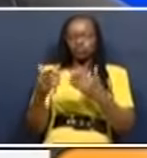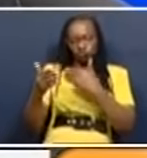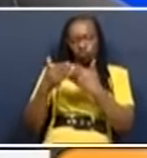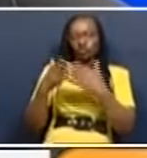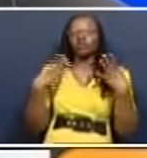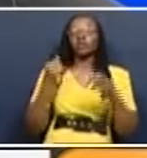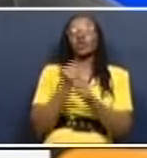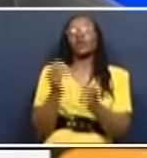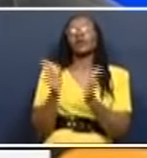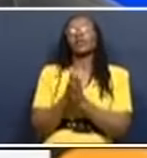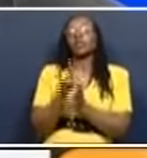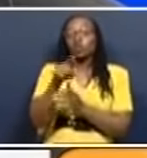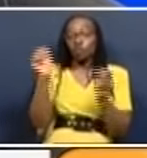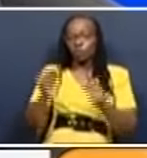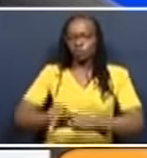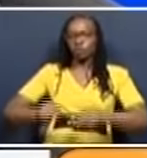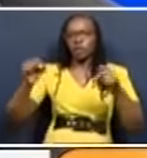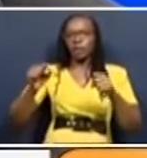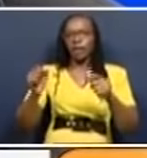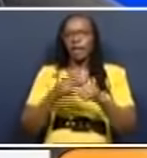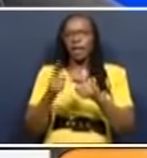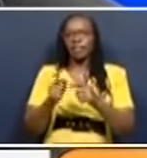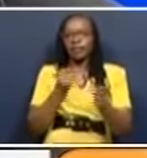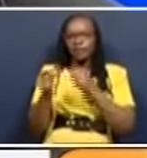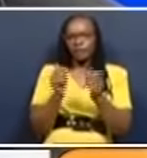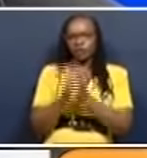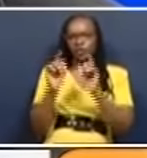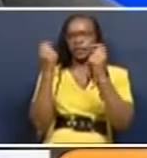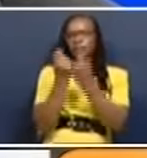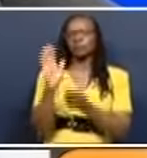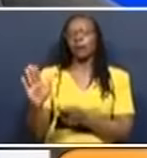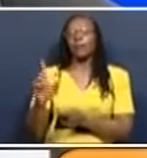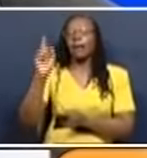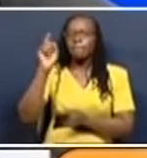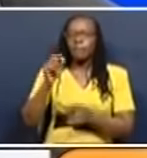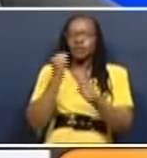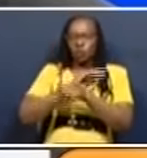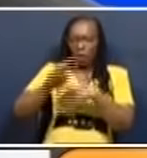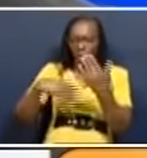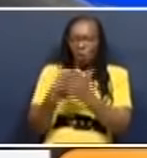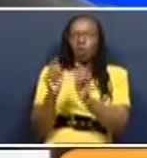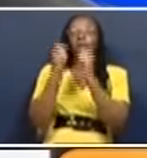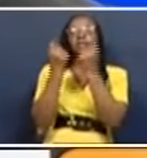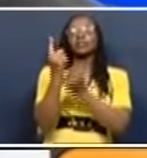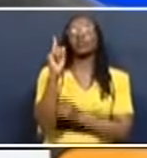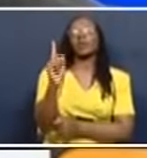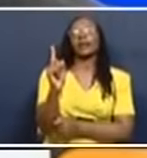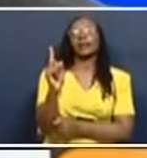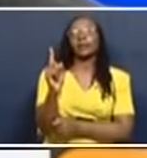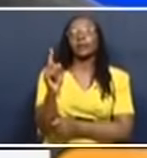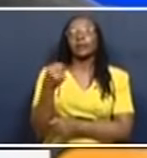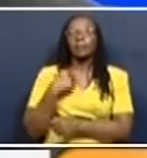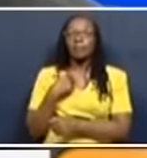be the chairman and fight the war. It's supposed to be done by all of us. And so I want to build